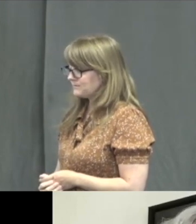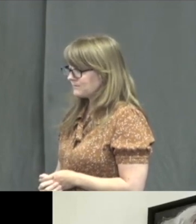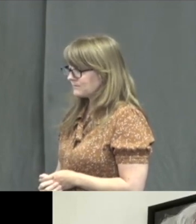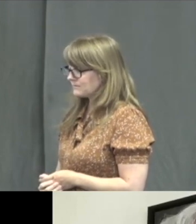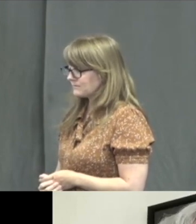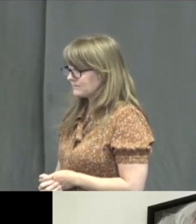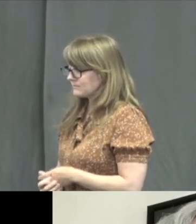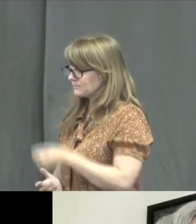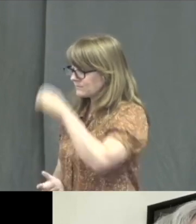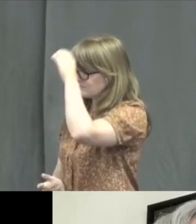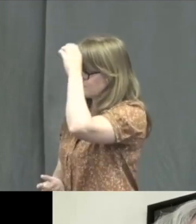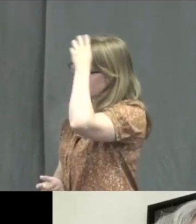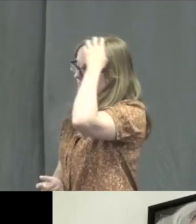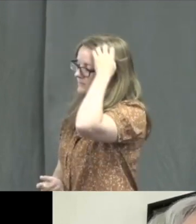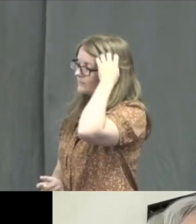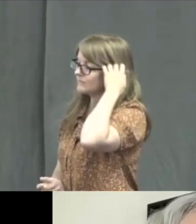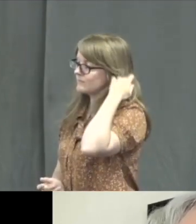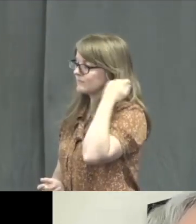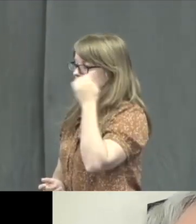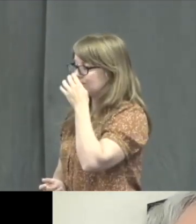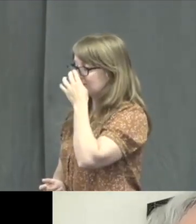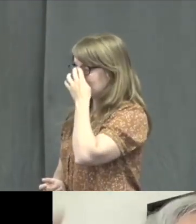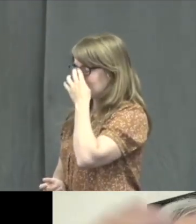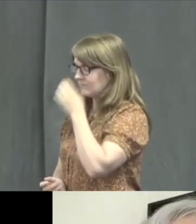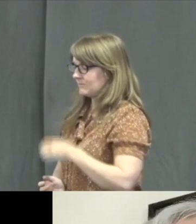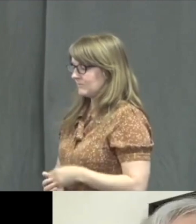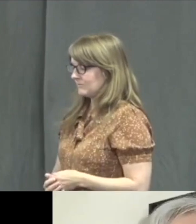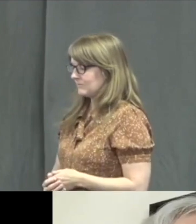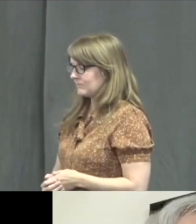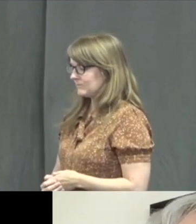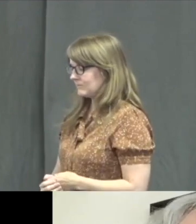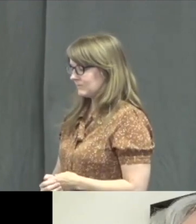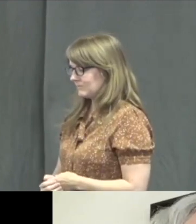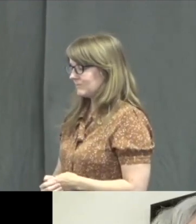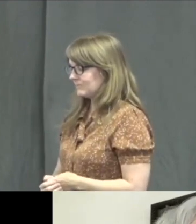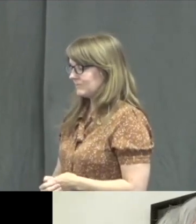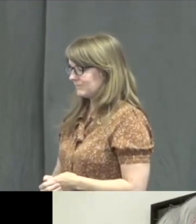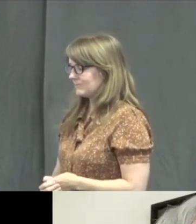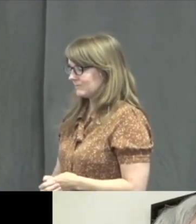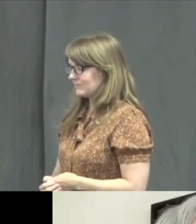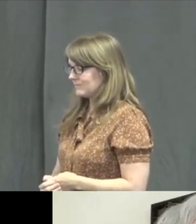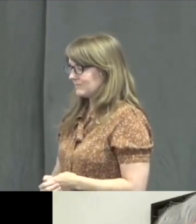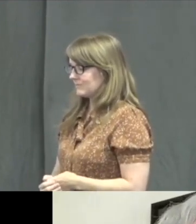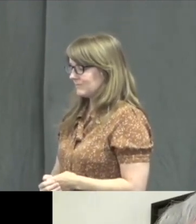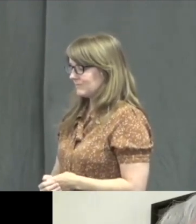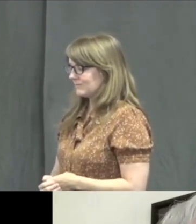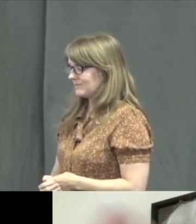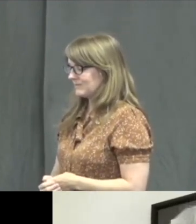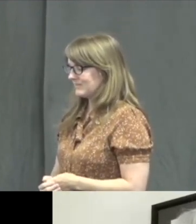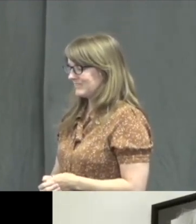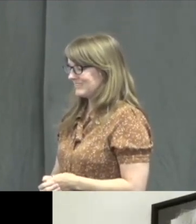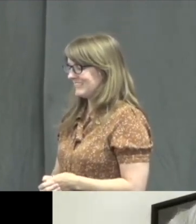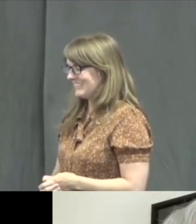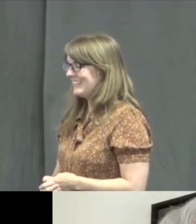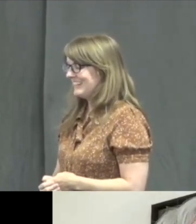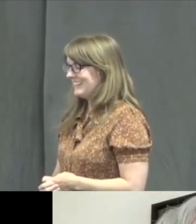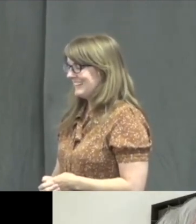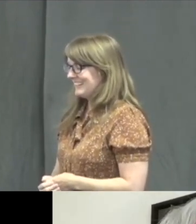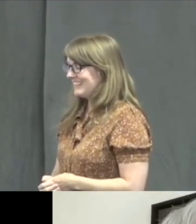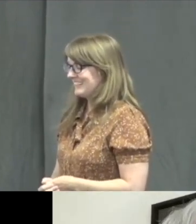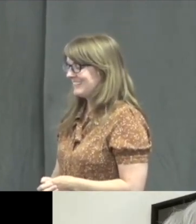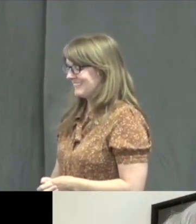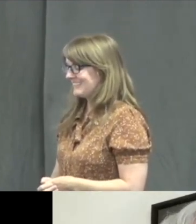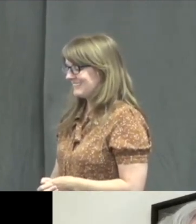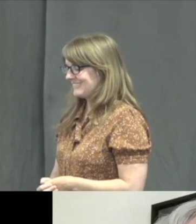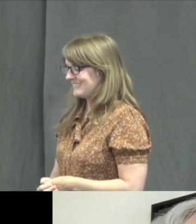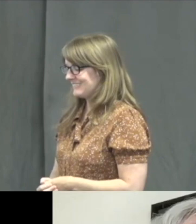kind of know that there was no bird in the box if I saw all 4 of them, all 4 pairs that were in my one